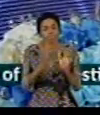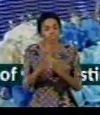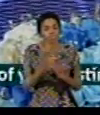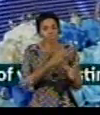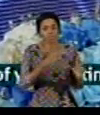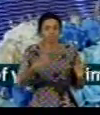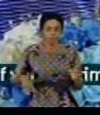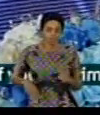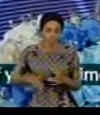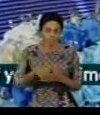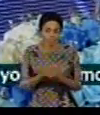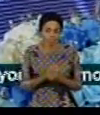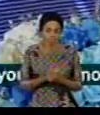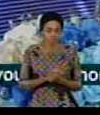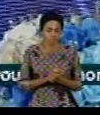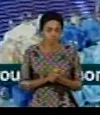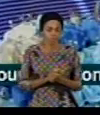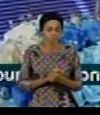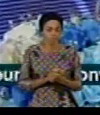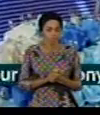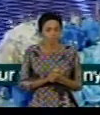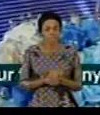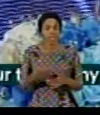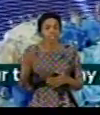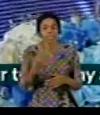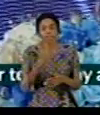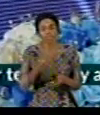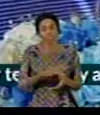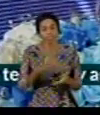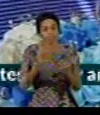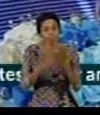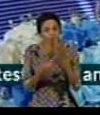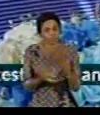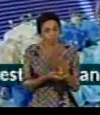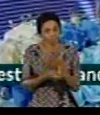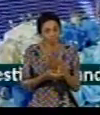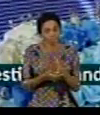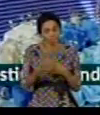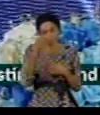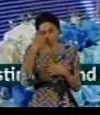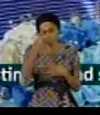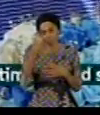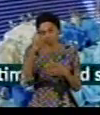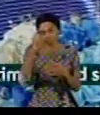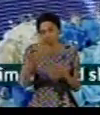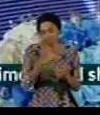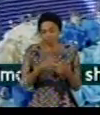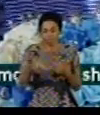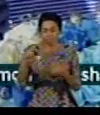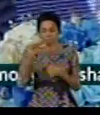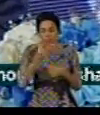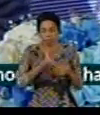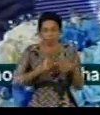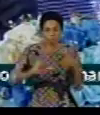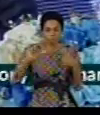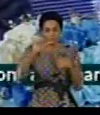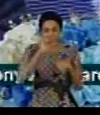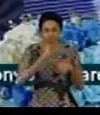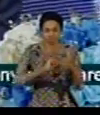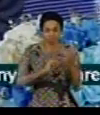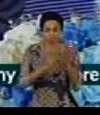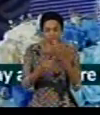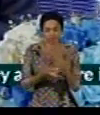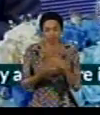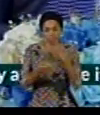not just Deeper Life program per se. As a Christian, you need to be taught and grounded in the Lord. Let's rise up